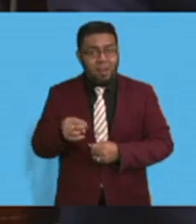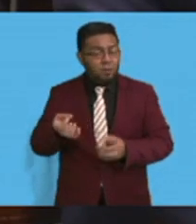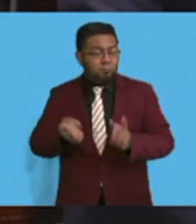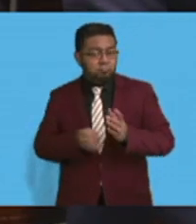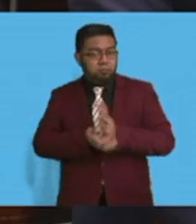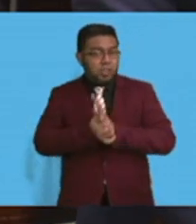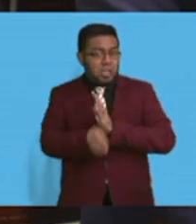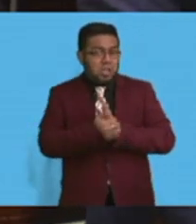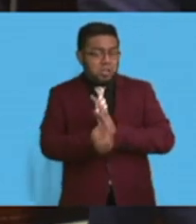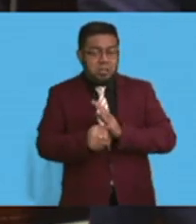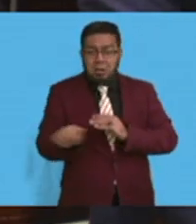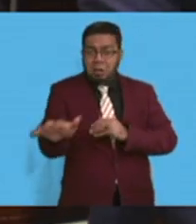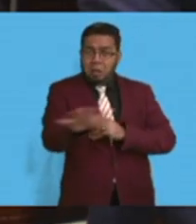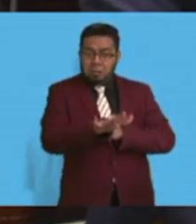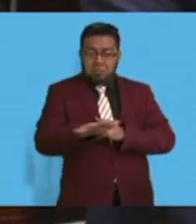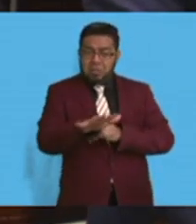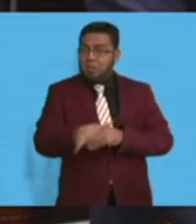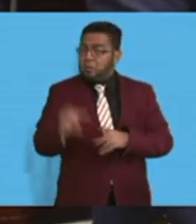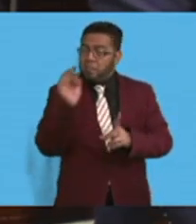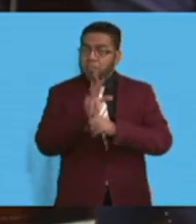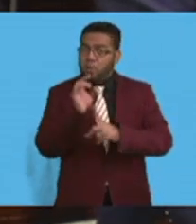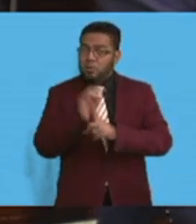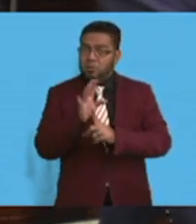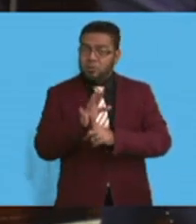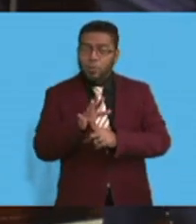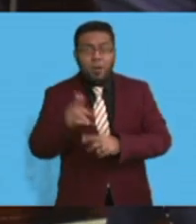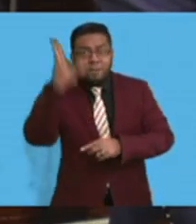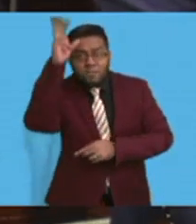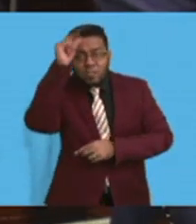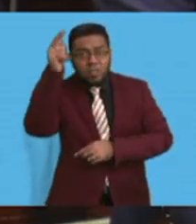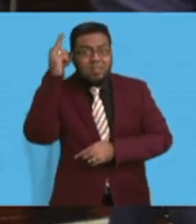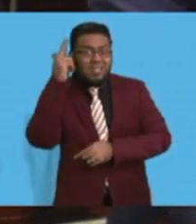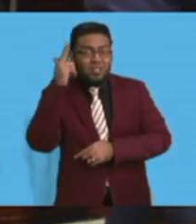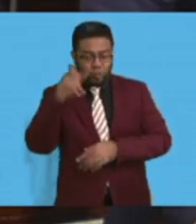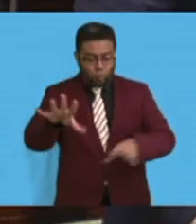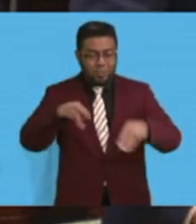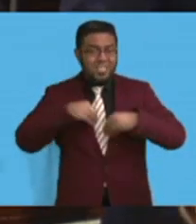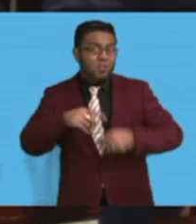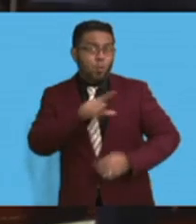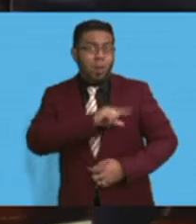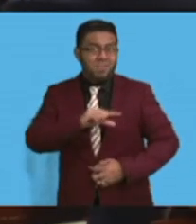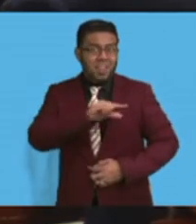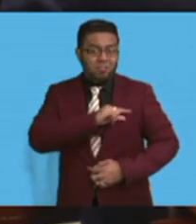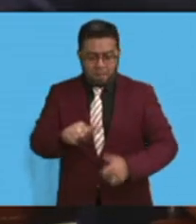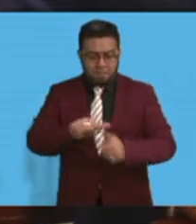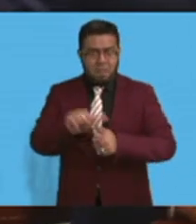that are critical in a modern economy. We want Fijian teachers to receive these qualifications,